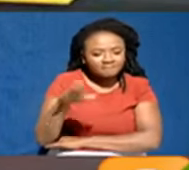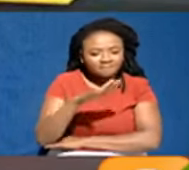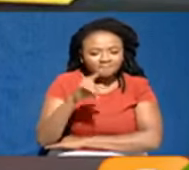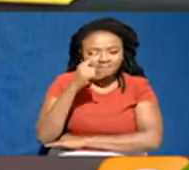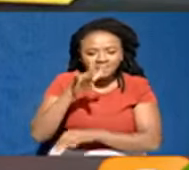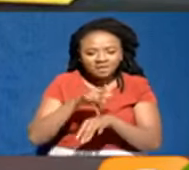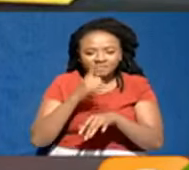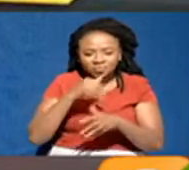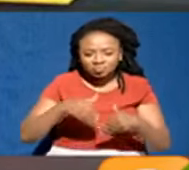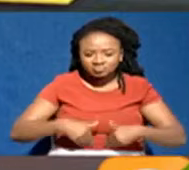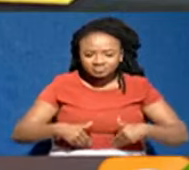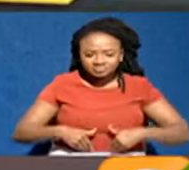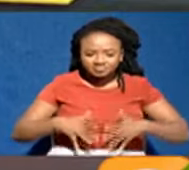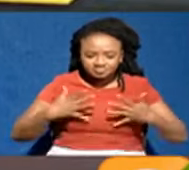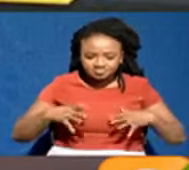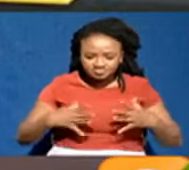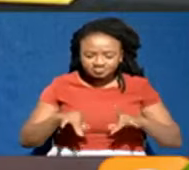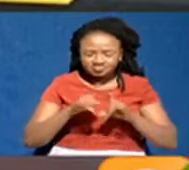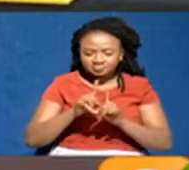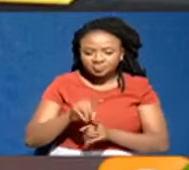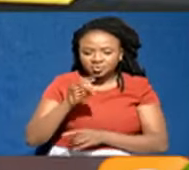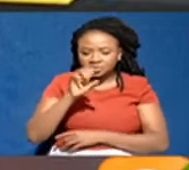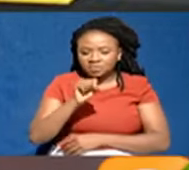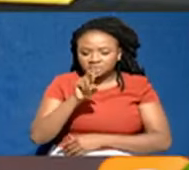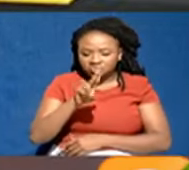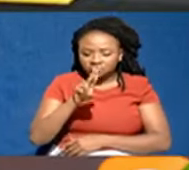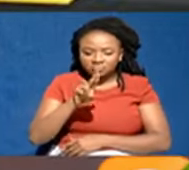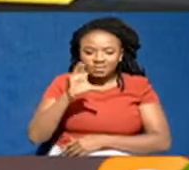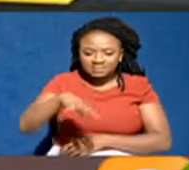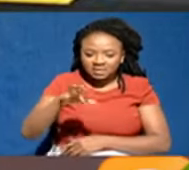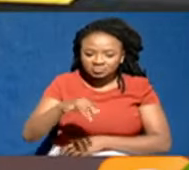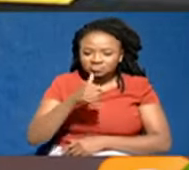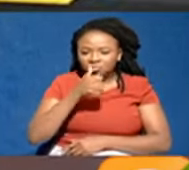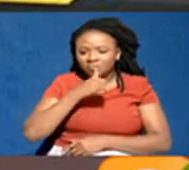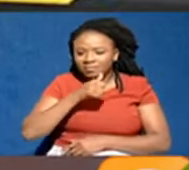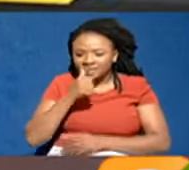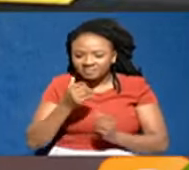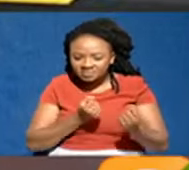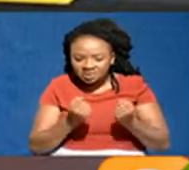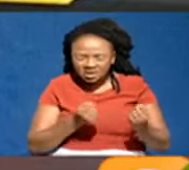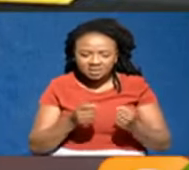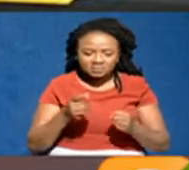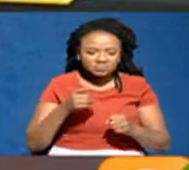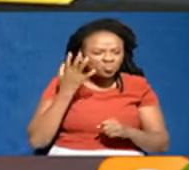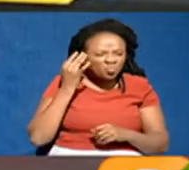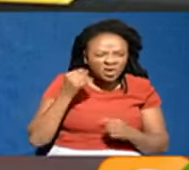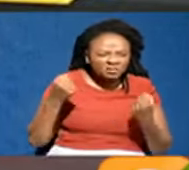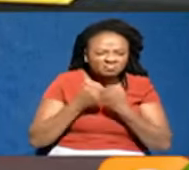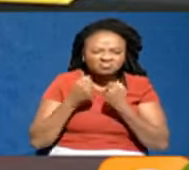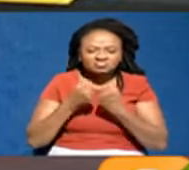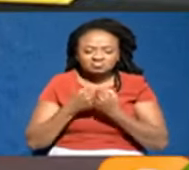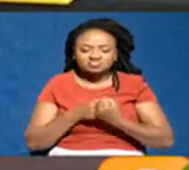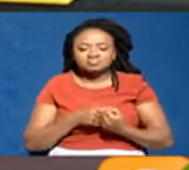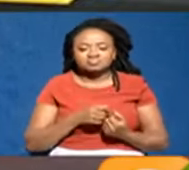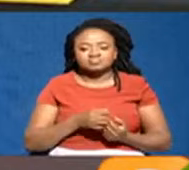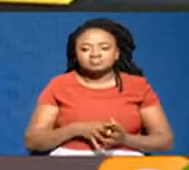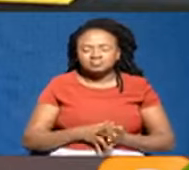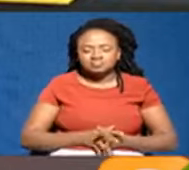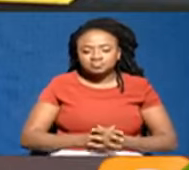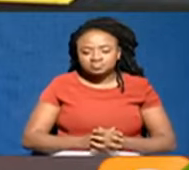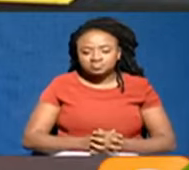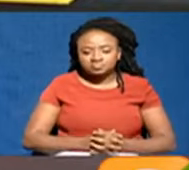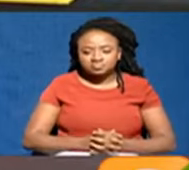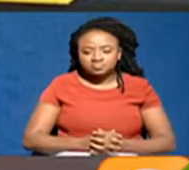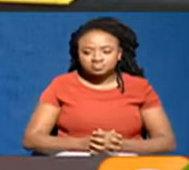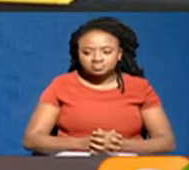young people or even private cars, the SUVs. So what are some of the trends? What is causing all this? So in terms of how the Bloomberg Initiative is